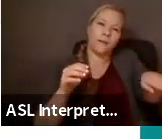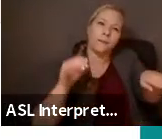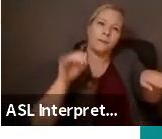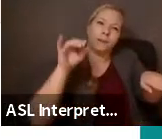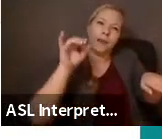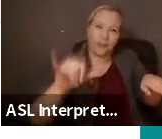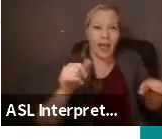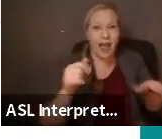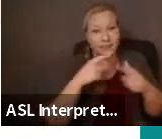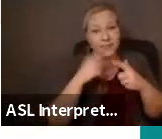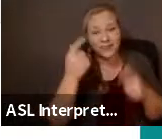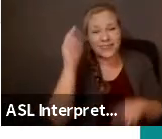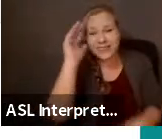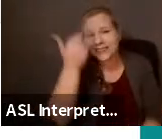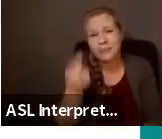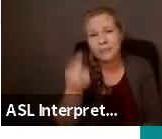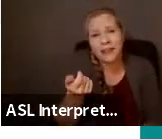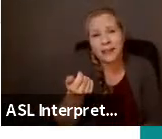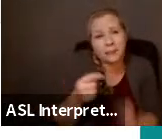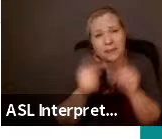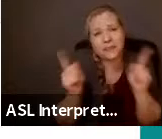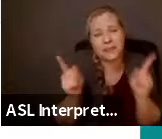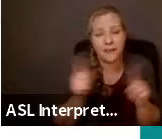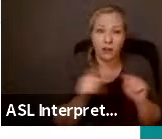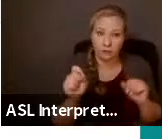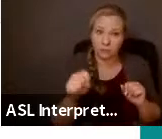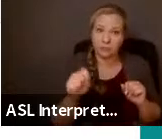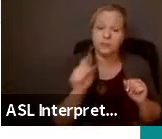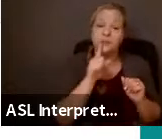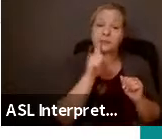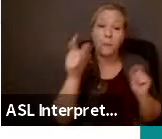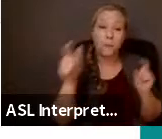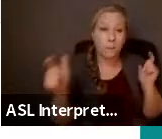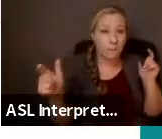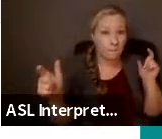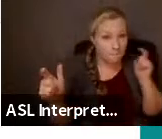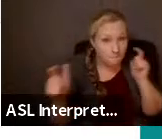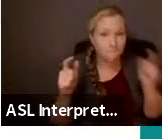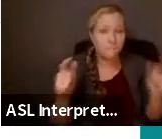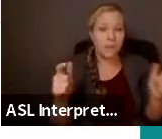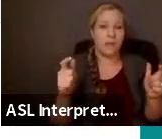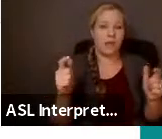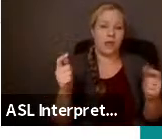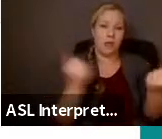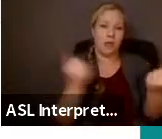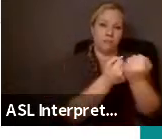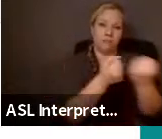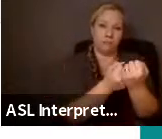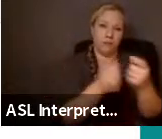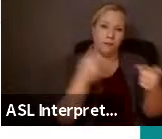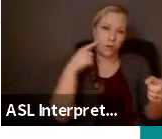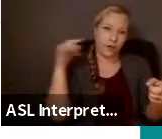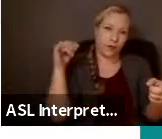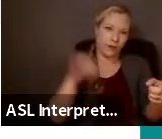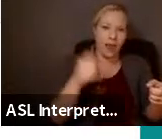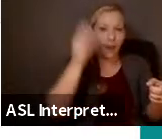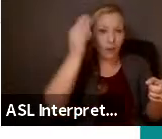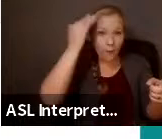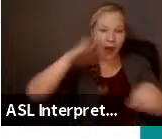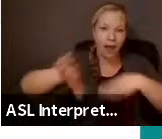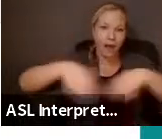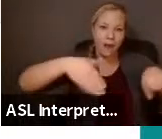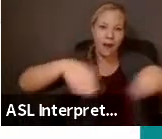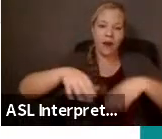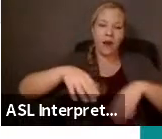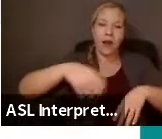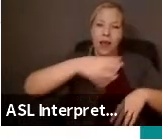fulfilling the major kind of desire lines, fulfilling the major pedestrian and bike flows that that we know are